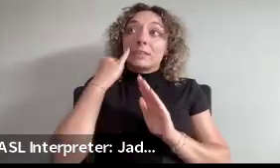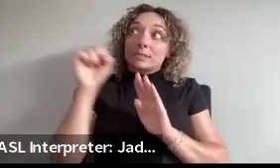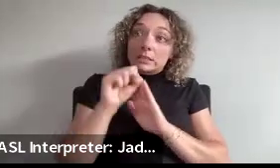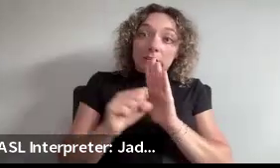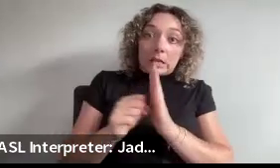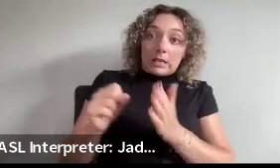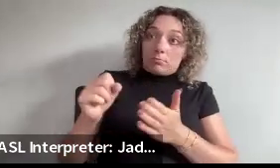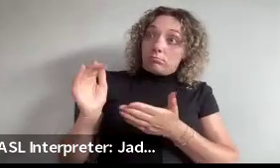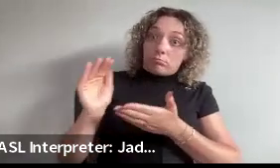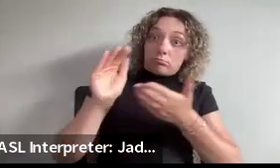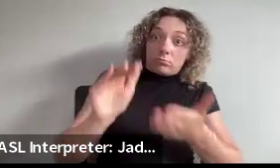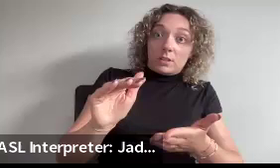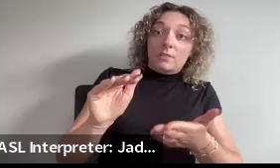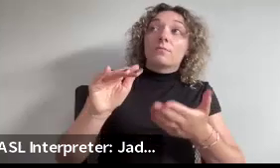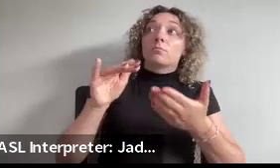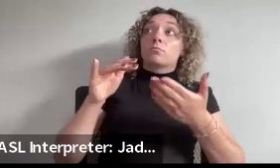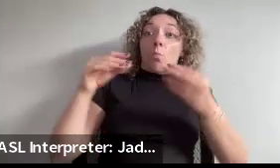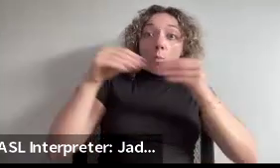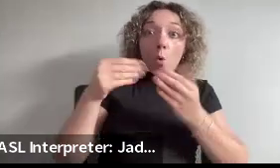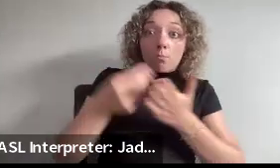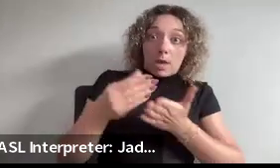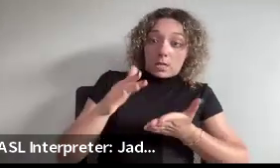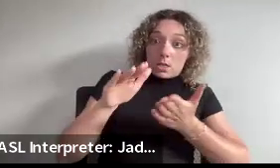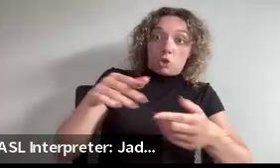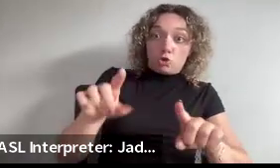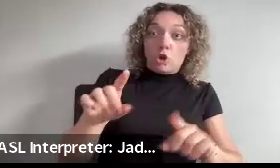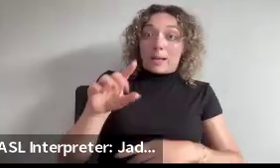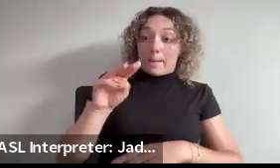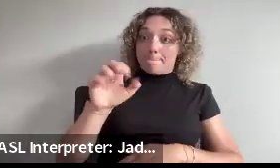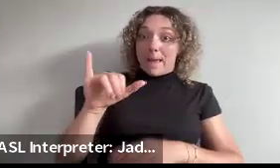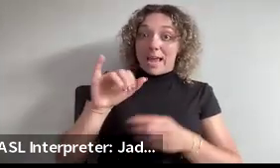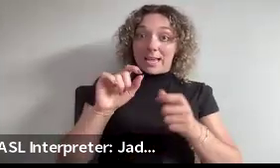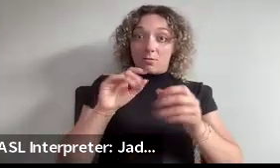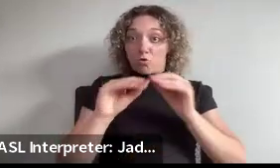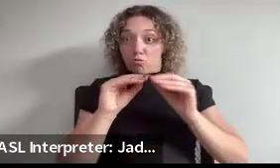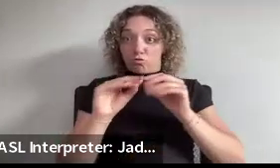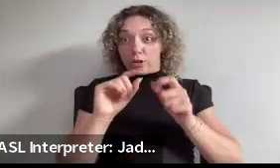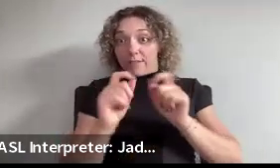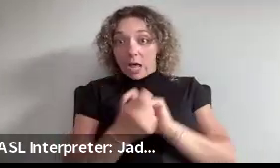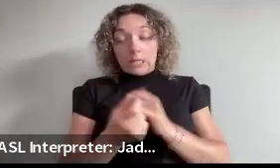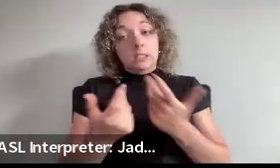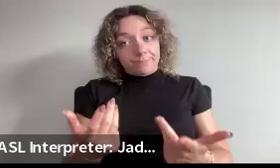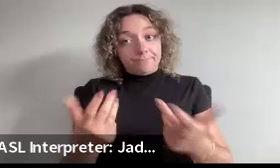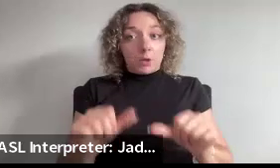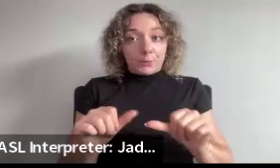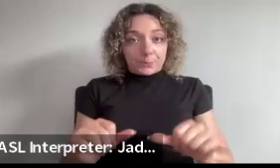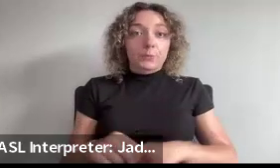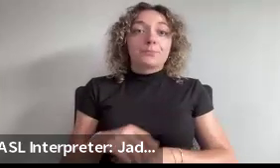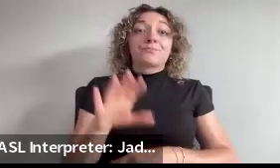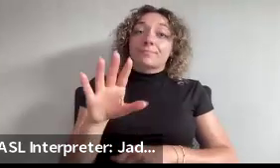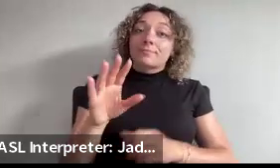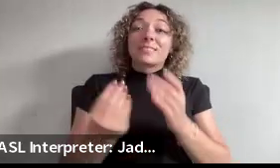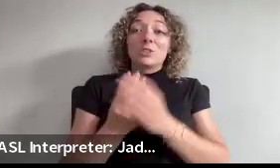more funding during the May revise. Our biggest concern, though, is that for the spring